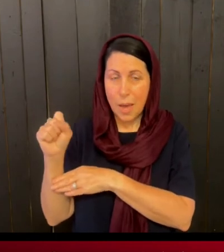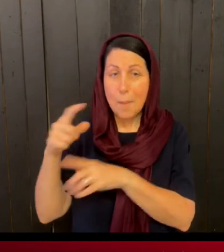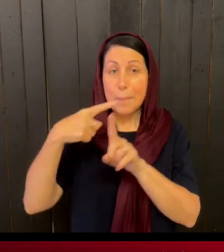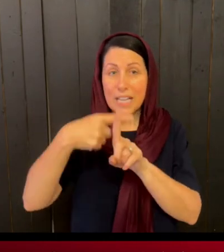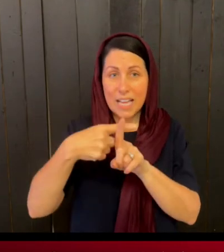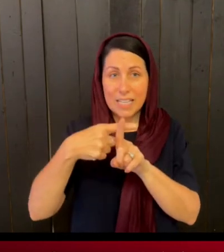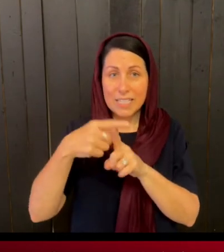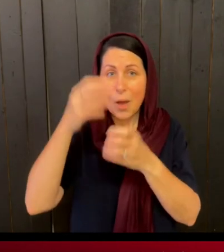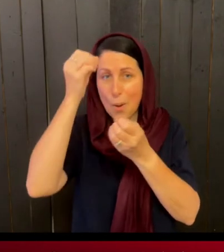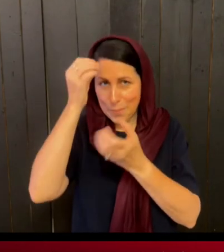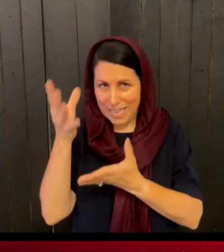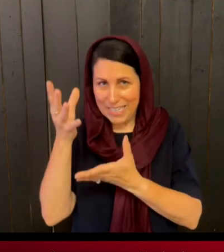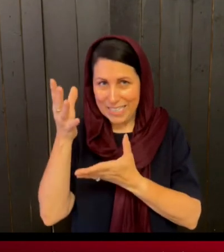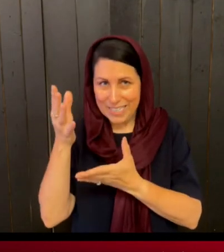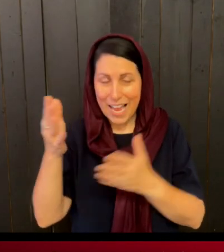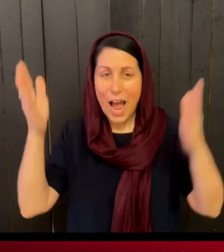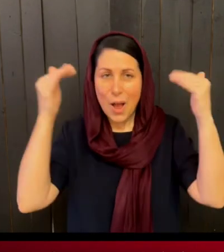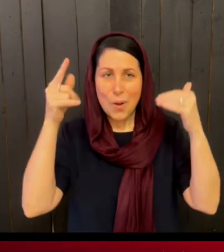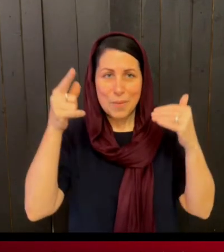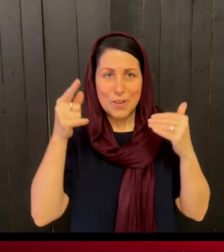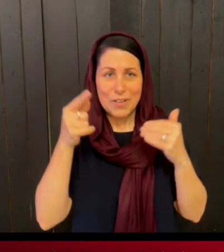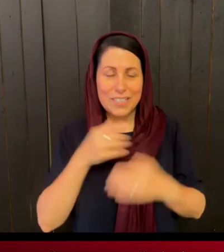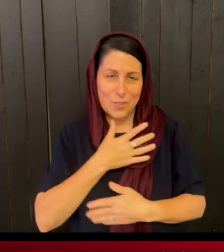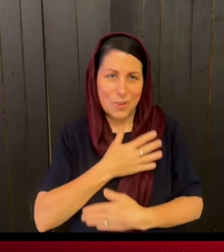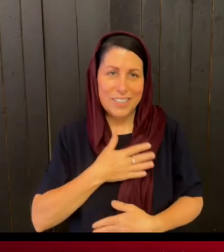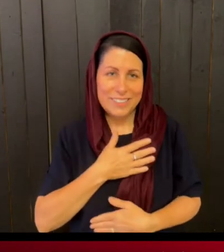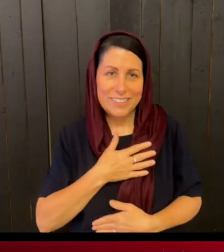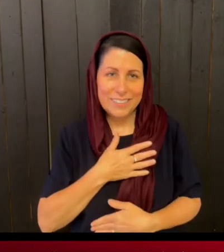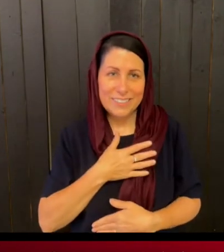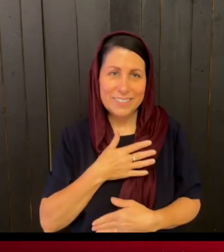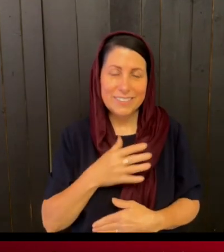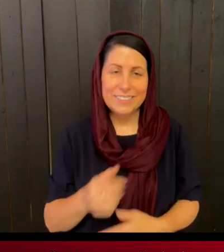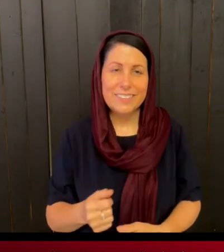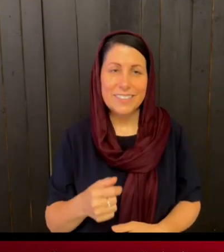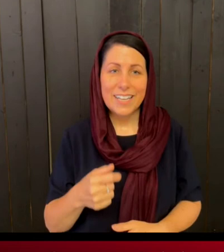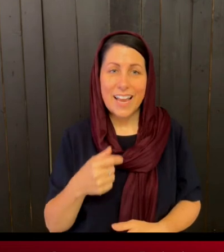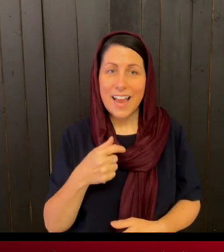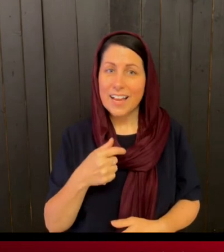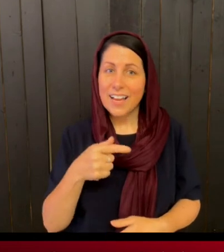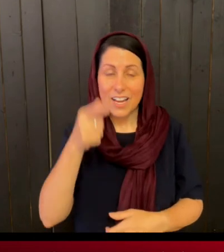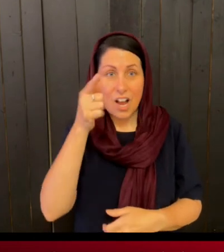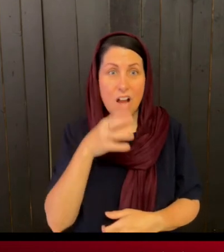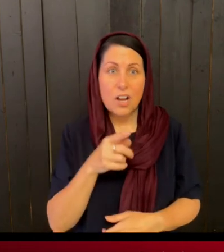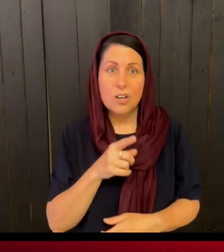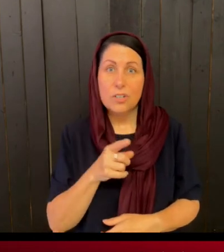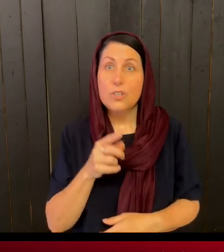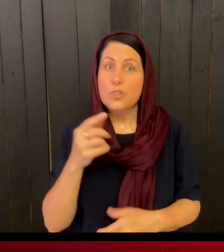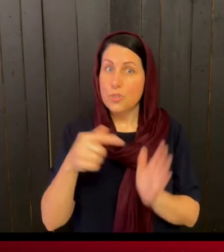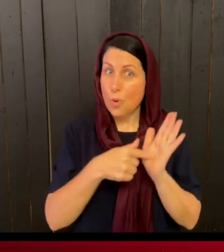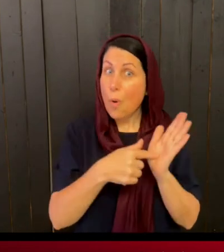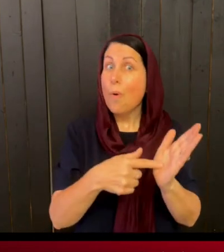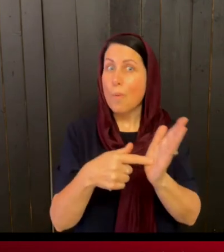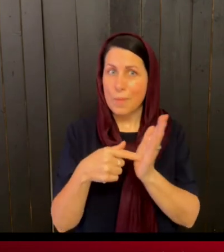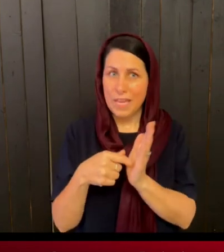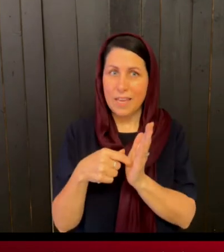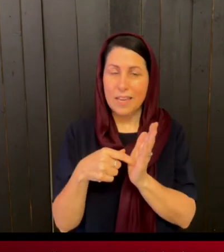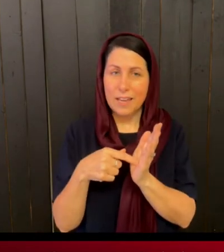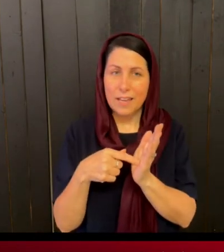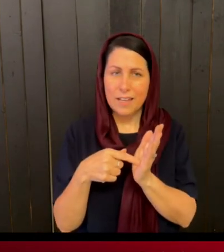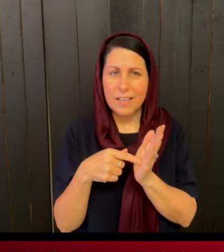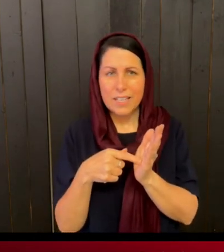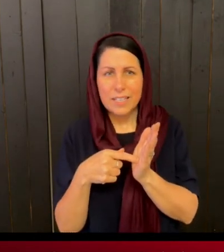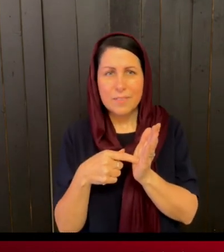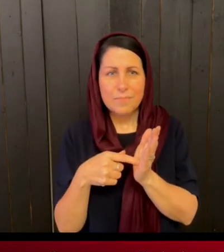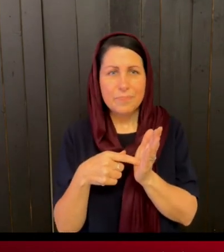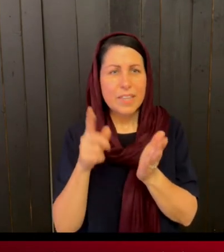hopefully that you'll get something out of this. So I did. This is something that God really showed me over the last, I'd say, about